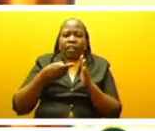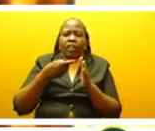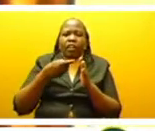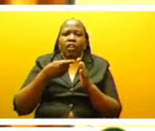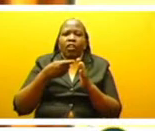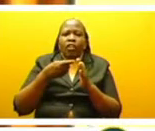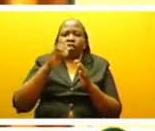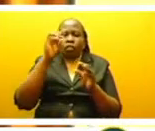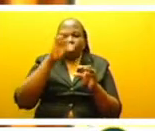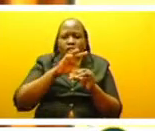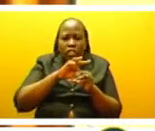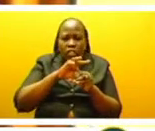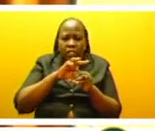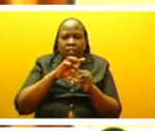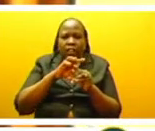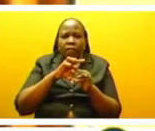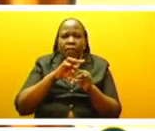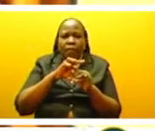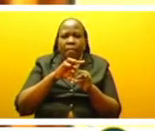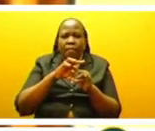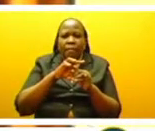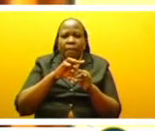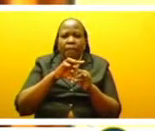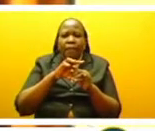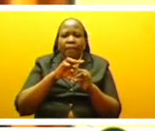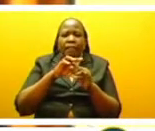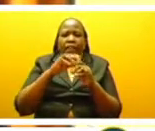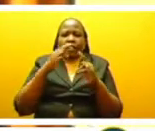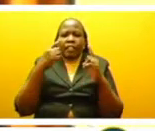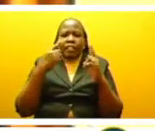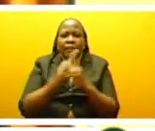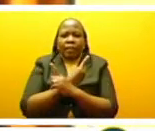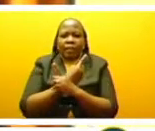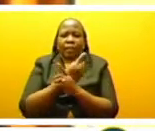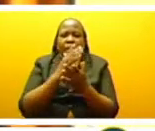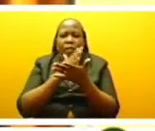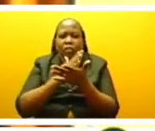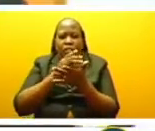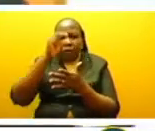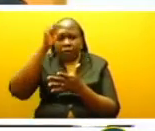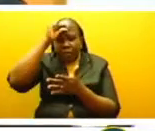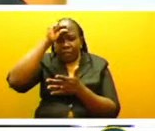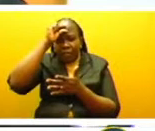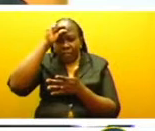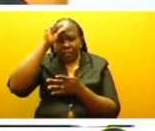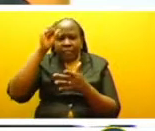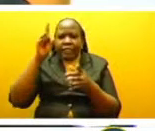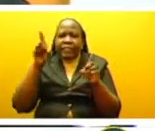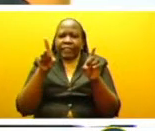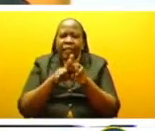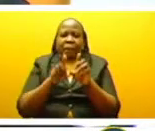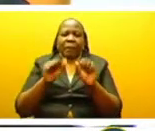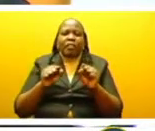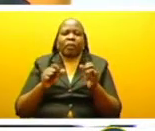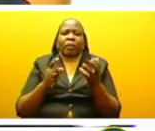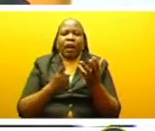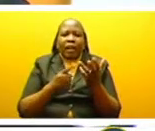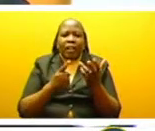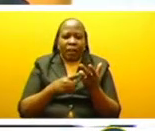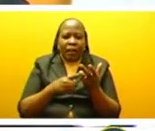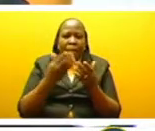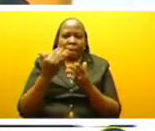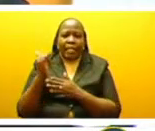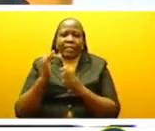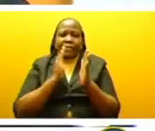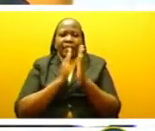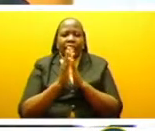president. Nothing could be further from the truth. The variance between the presidential and the governor is 24,000 votes. The same can be accounted for stray ballots. He